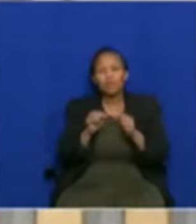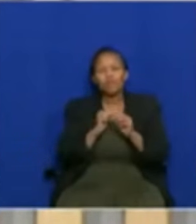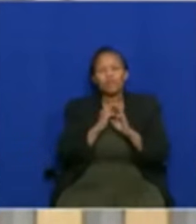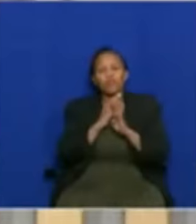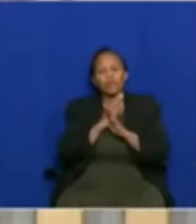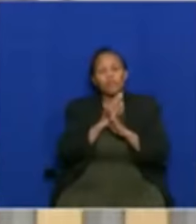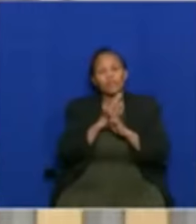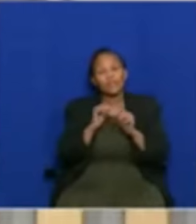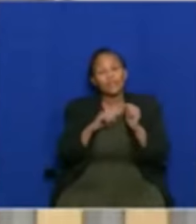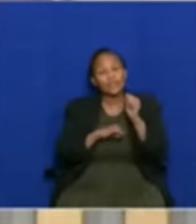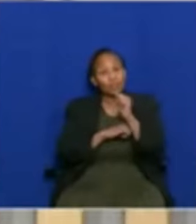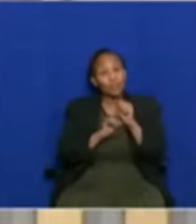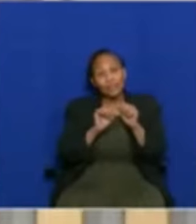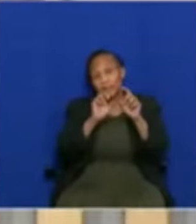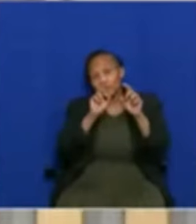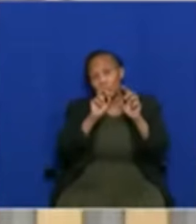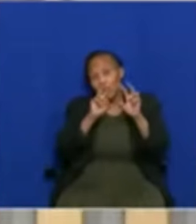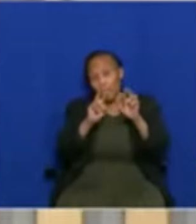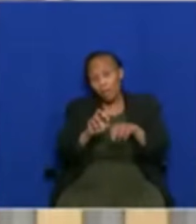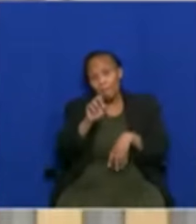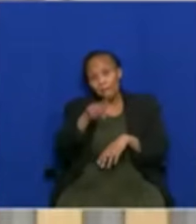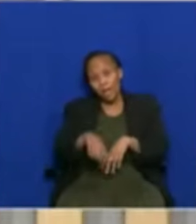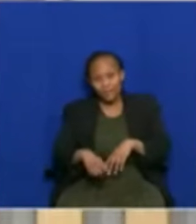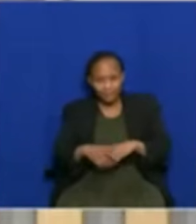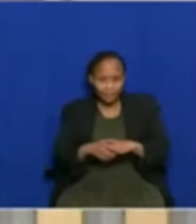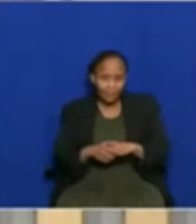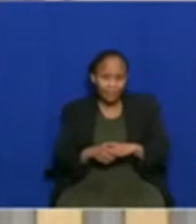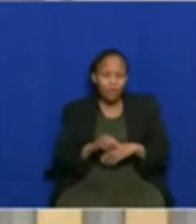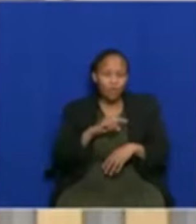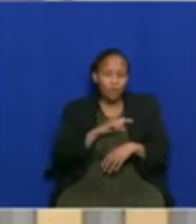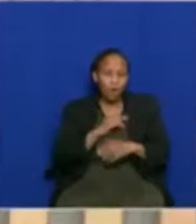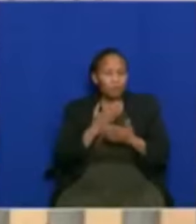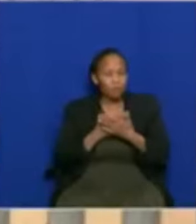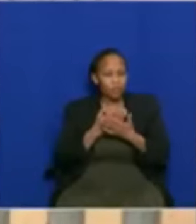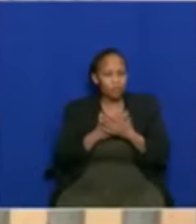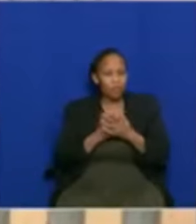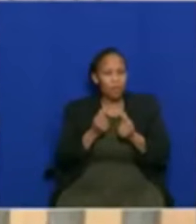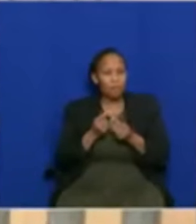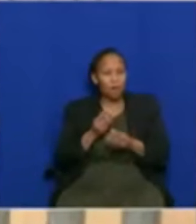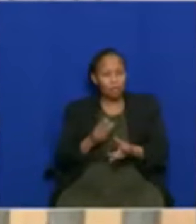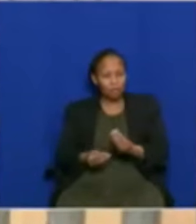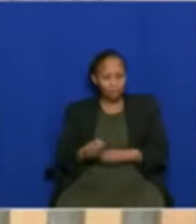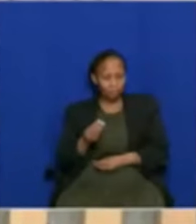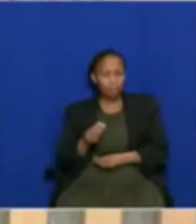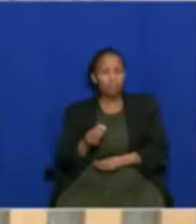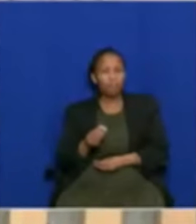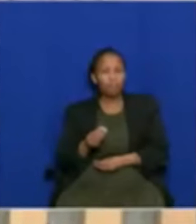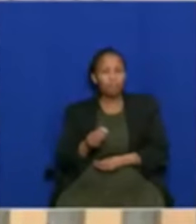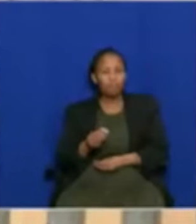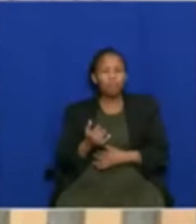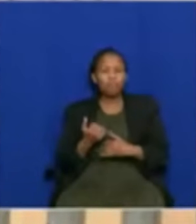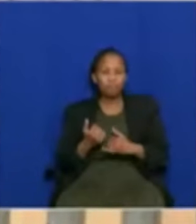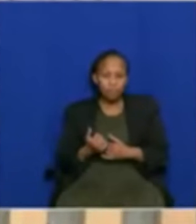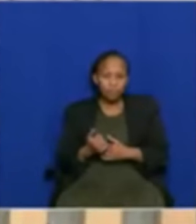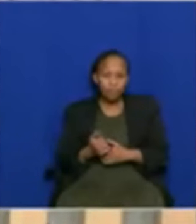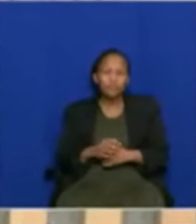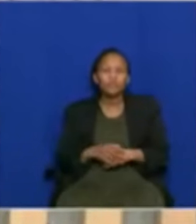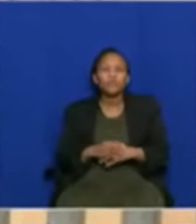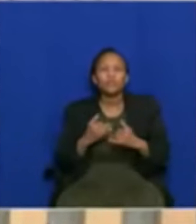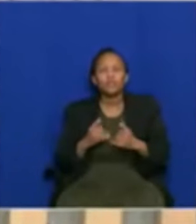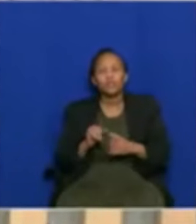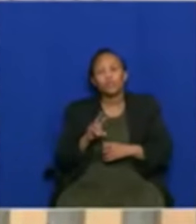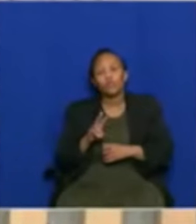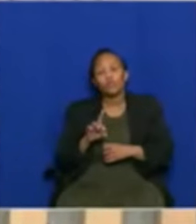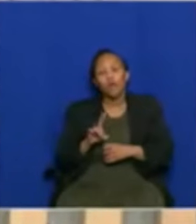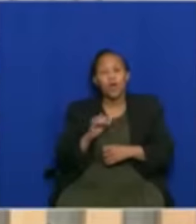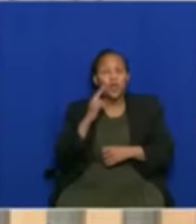investigated, yes, as they likely points to launder money. Yes. So this he asks, we know now on the 21st of November. He doesn't specify